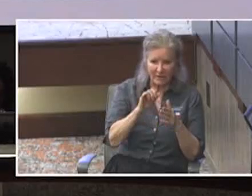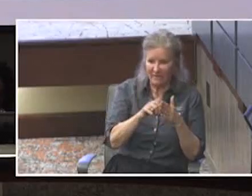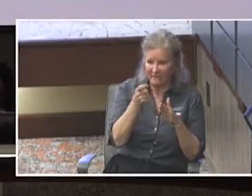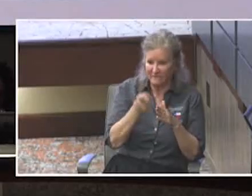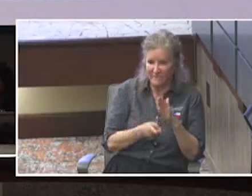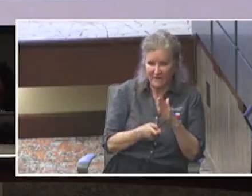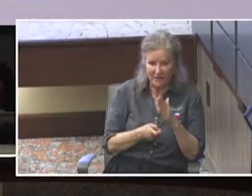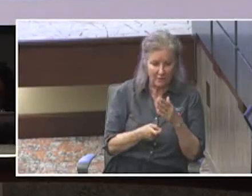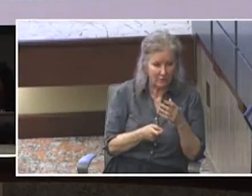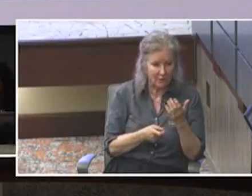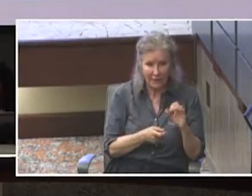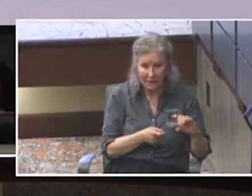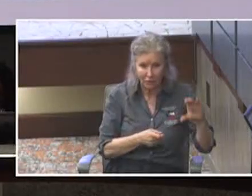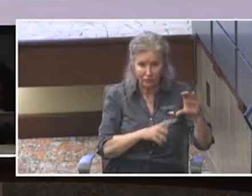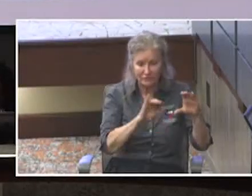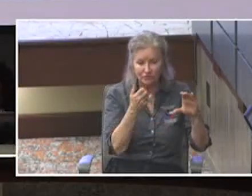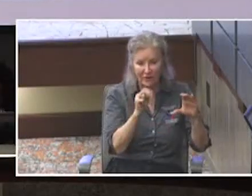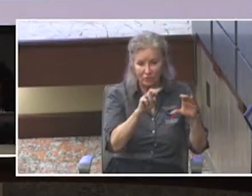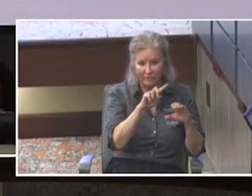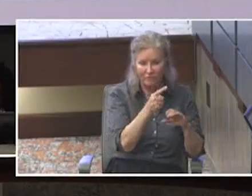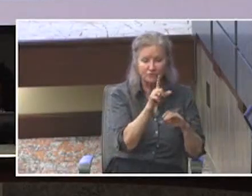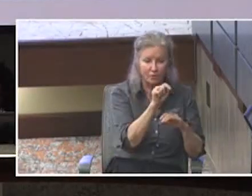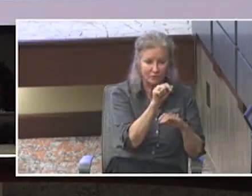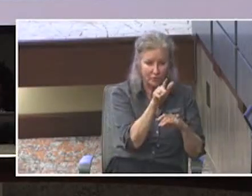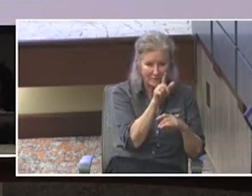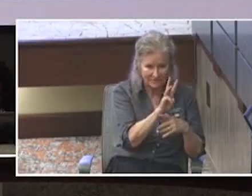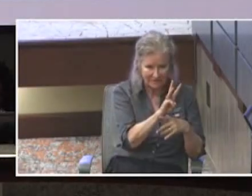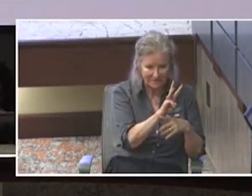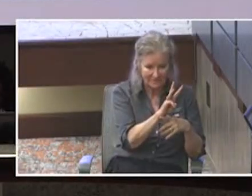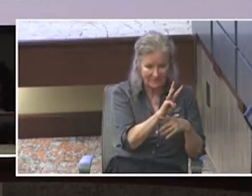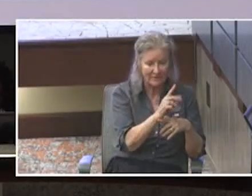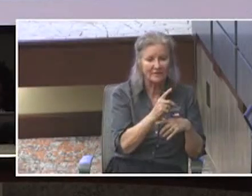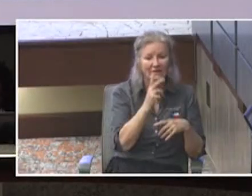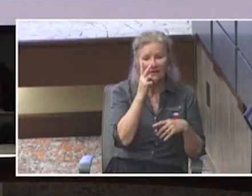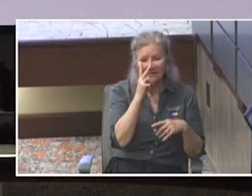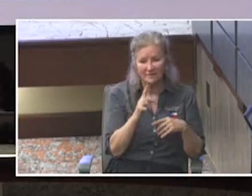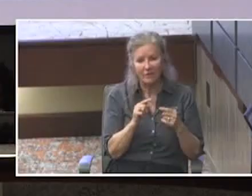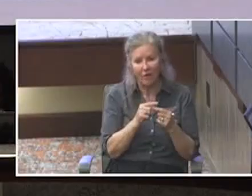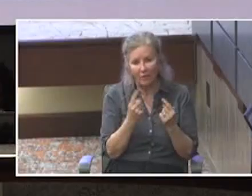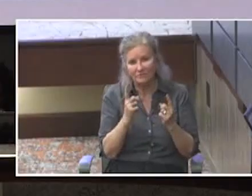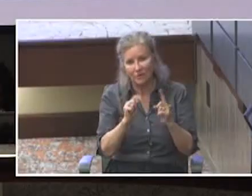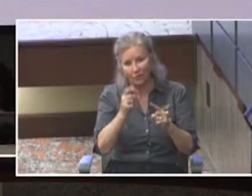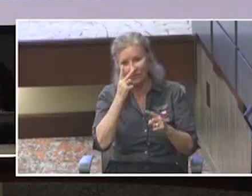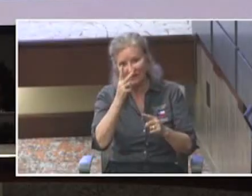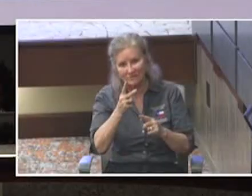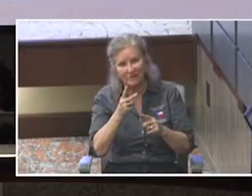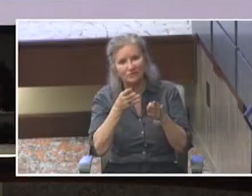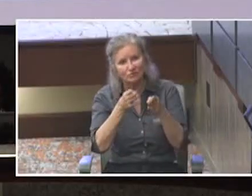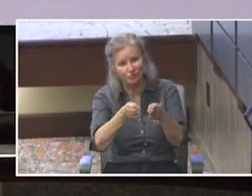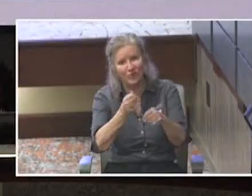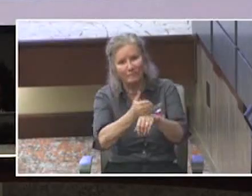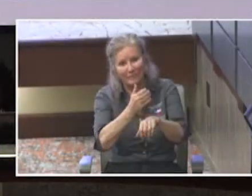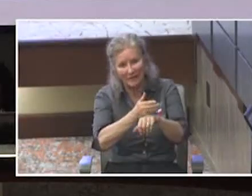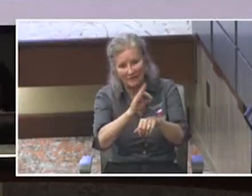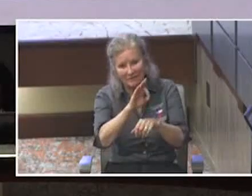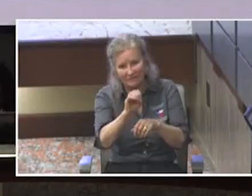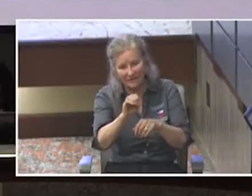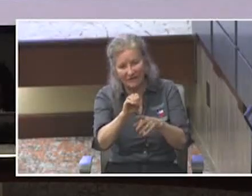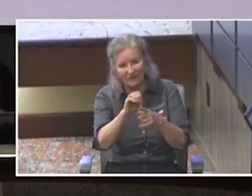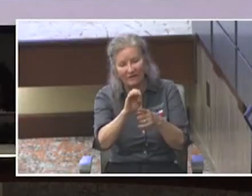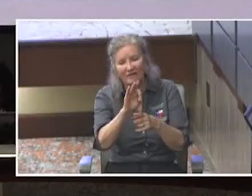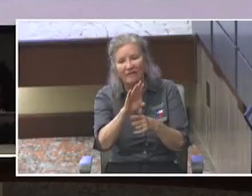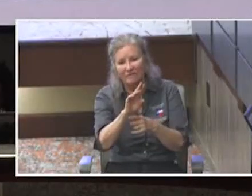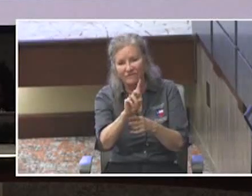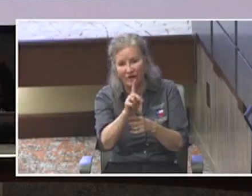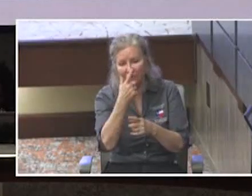being on January 1st of 2026. You'll see the opposite comment when we get to the street maintenance fee fund, but that's basically